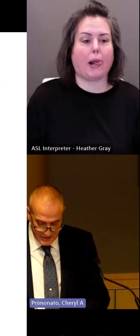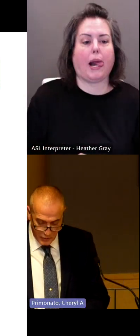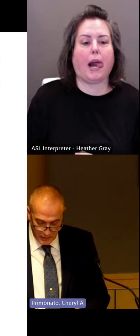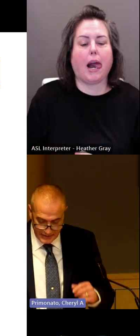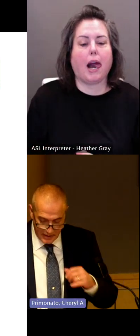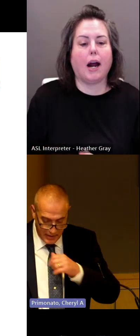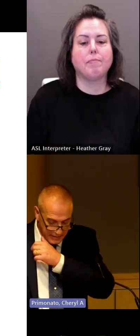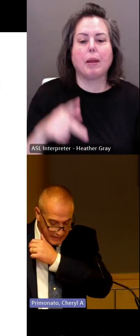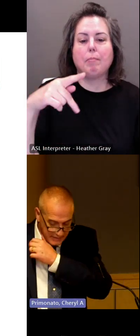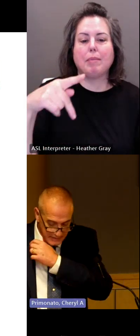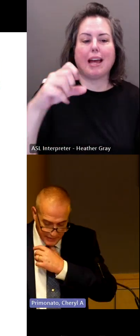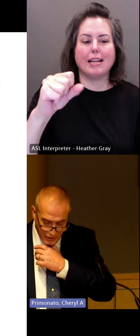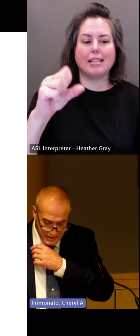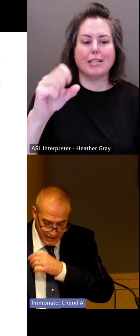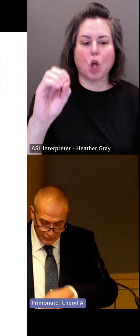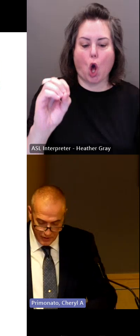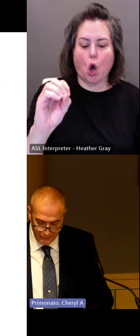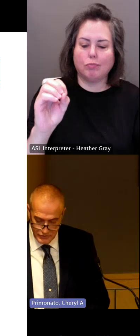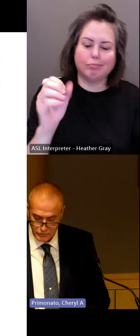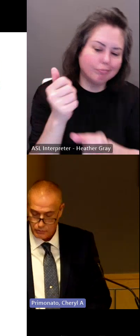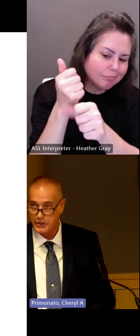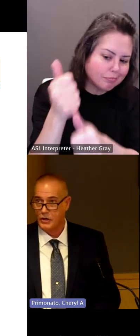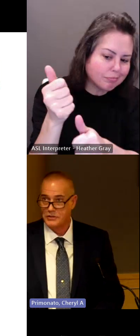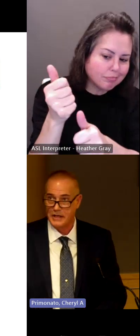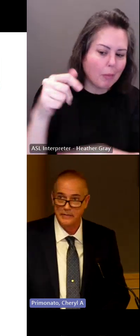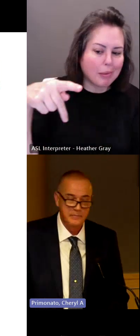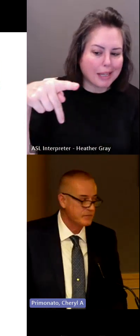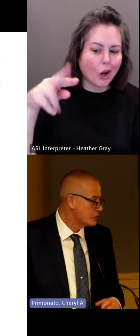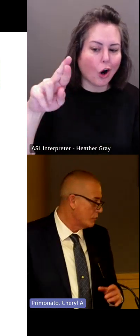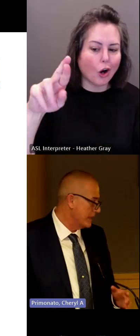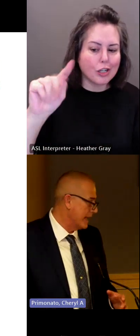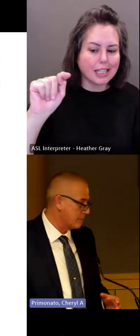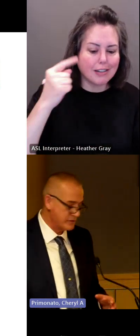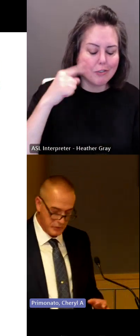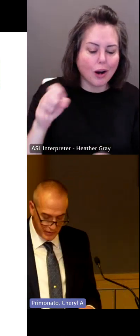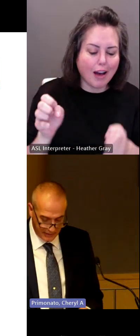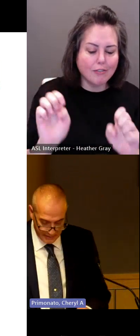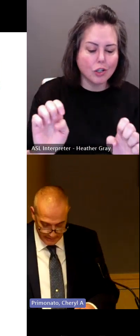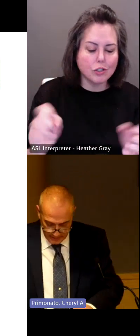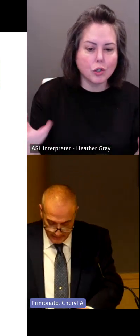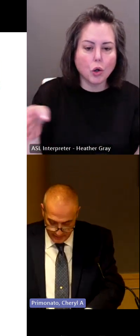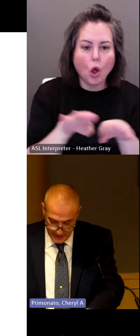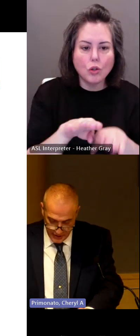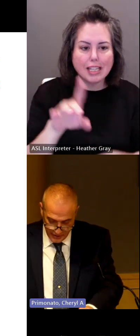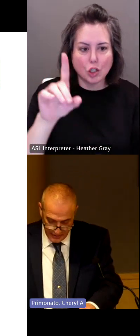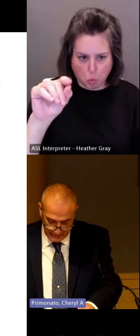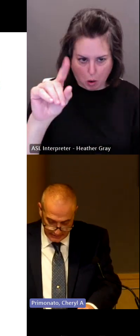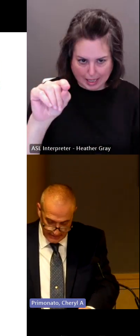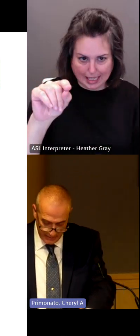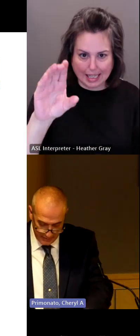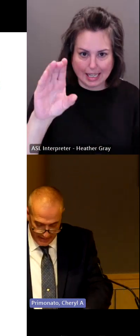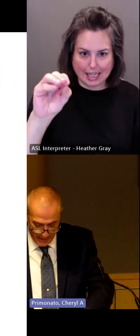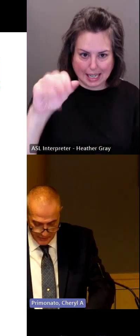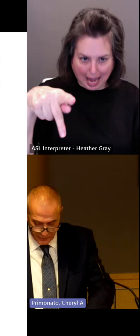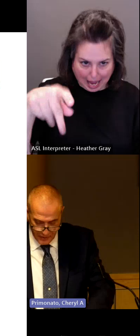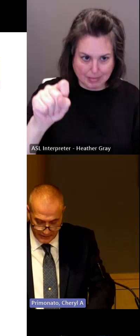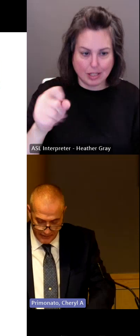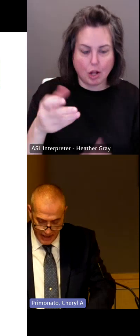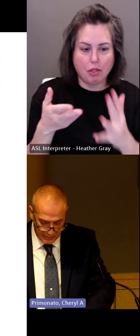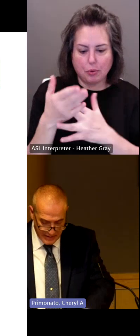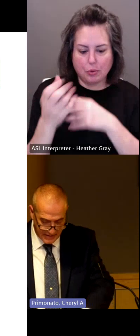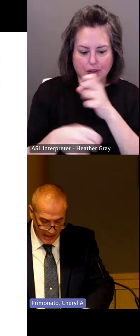The SSO would like to commend PRT for their efforts towards closing 20 caps during the year. The caps